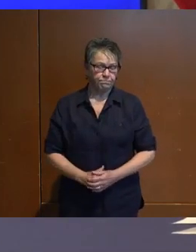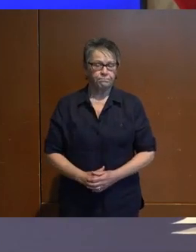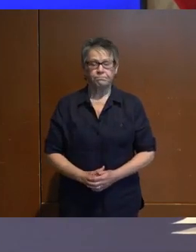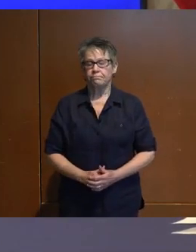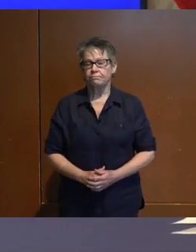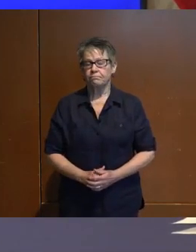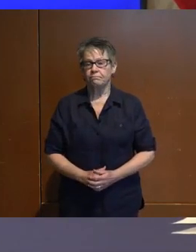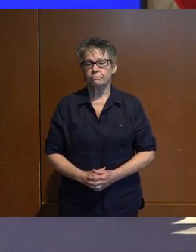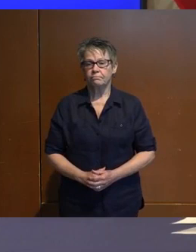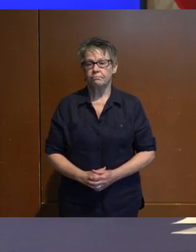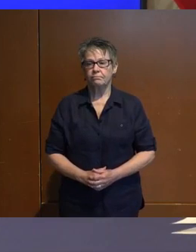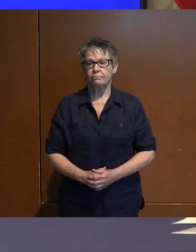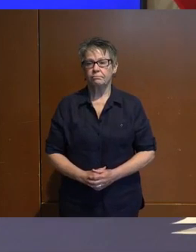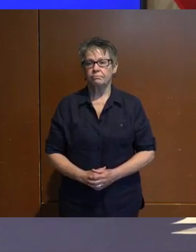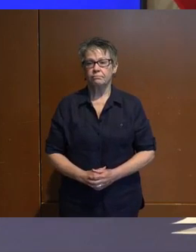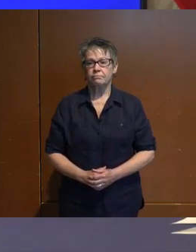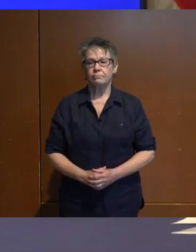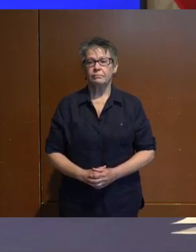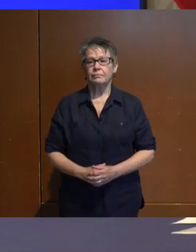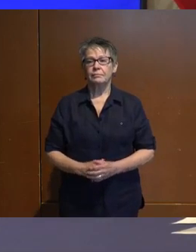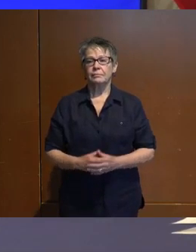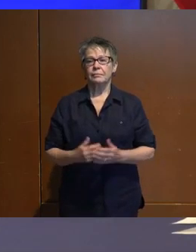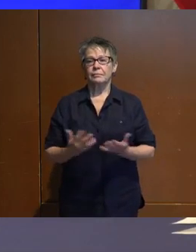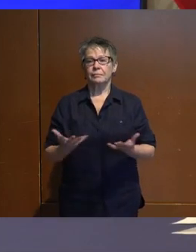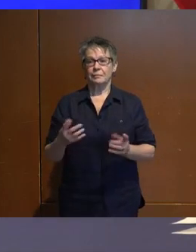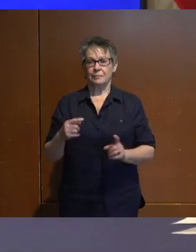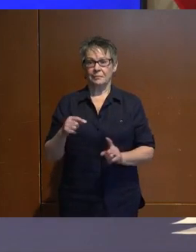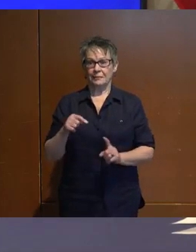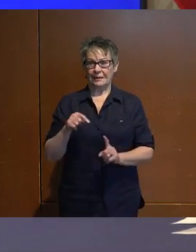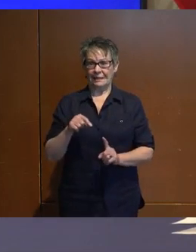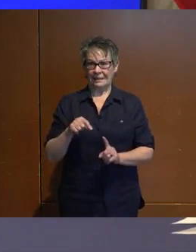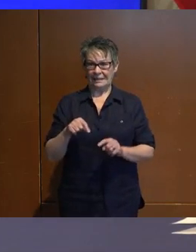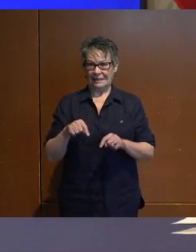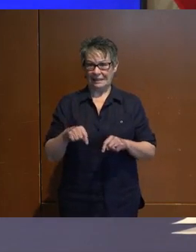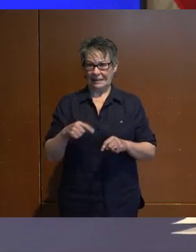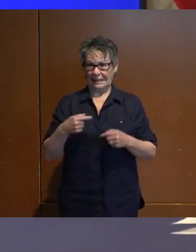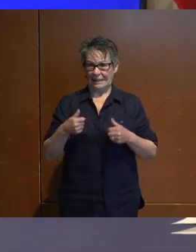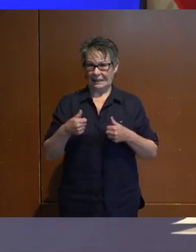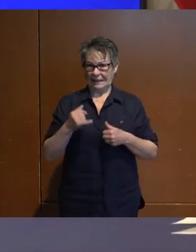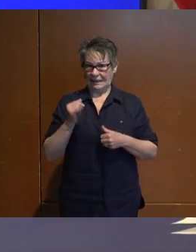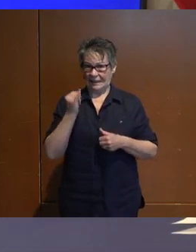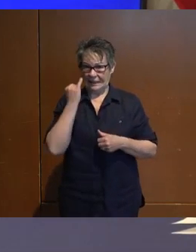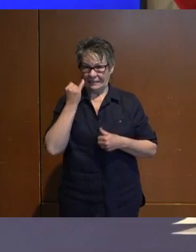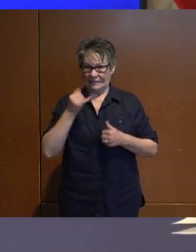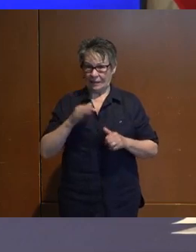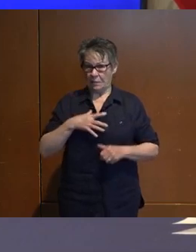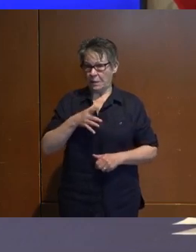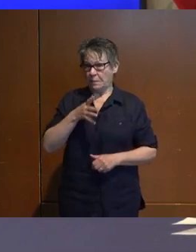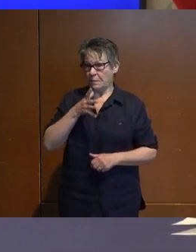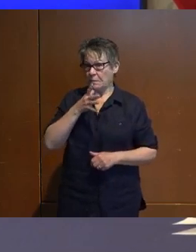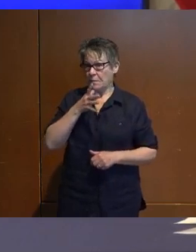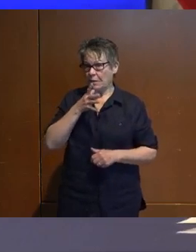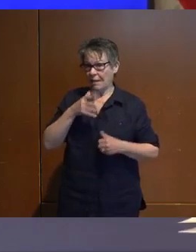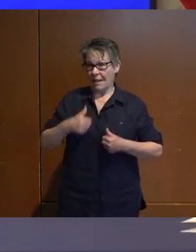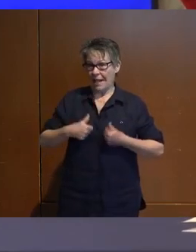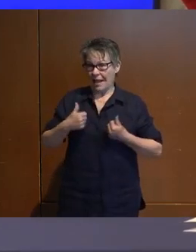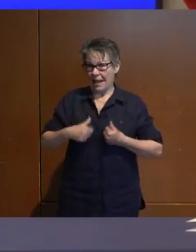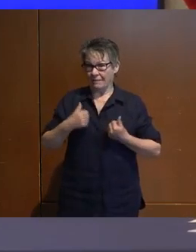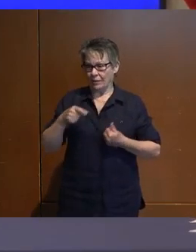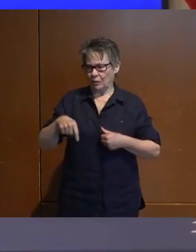We are gathering on what would have been my mother's 105th birthday. And by the way, she ended her life for many years